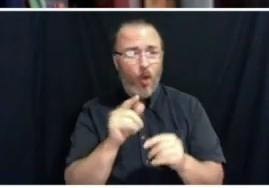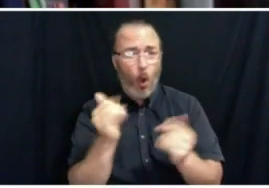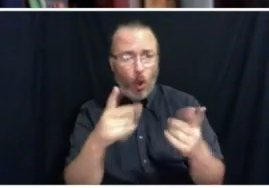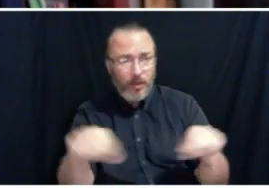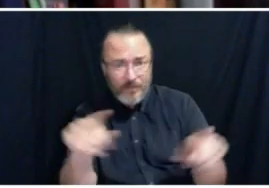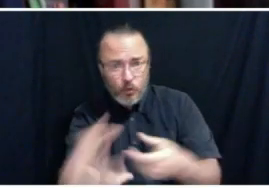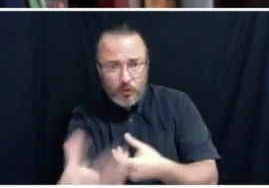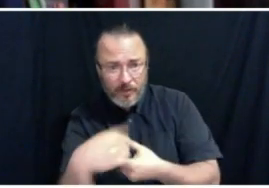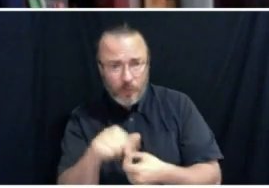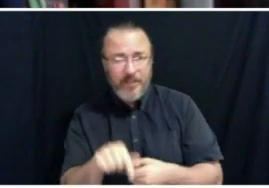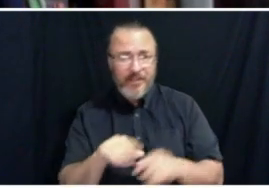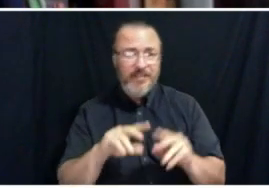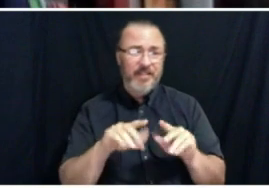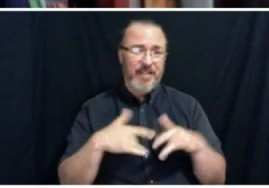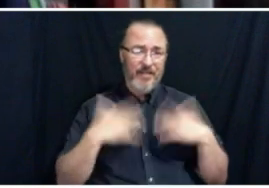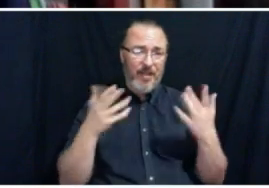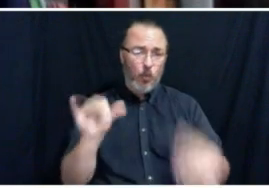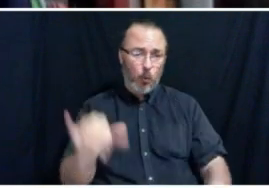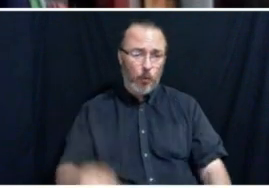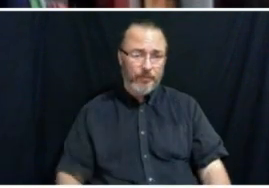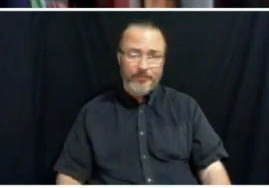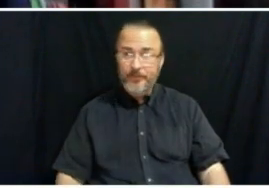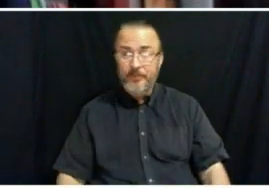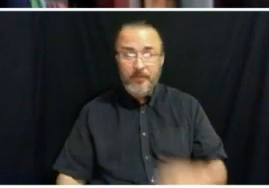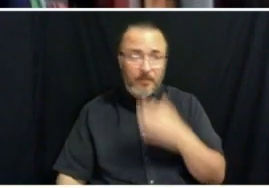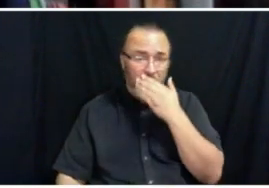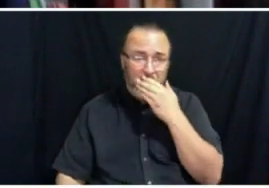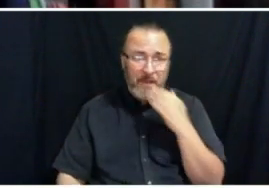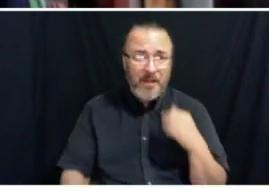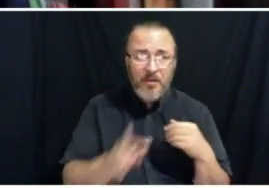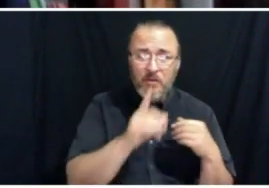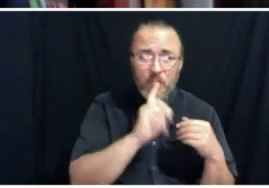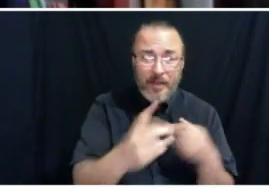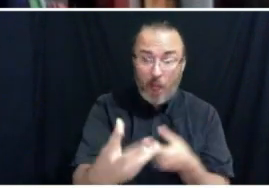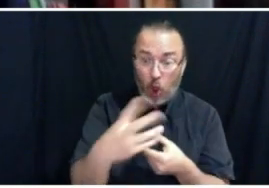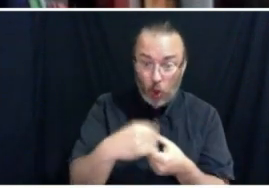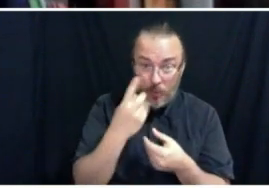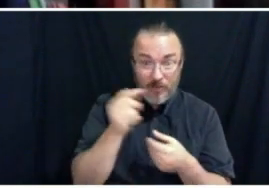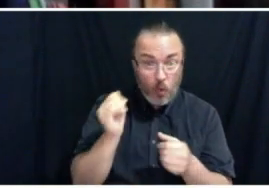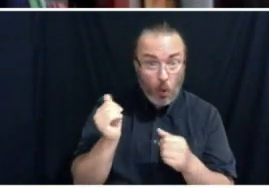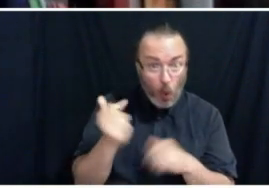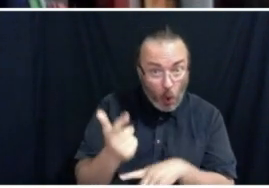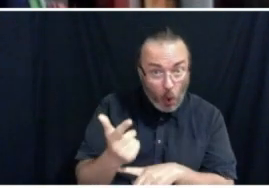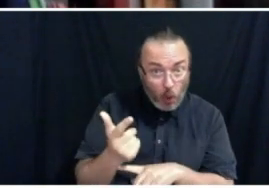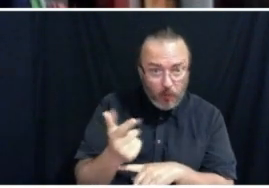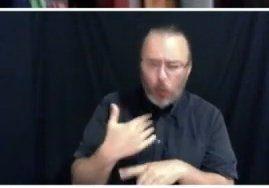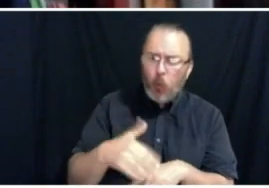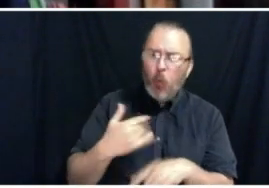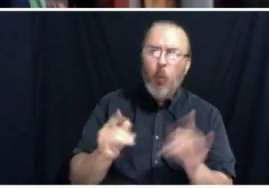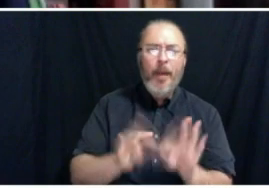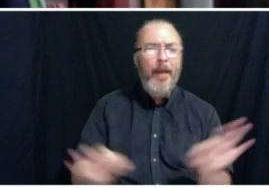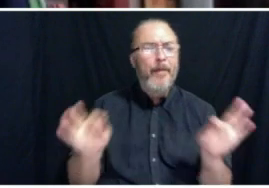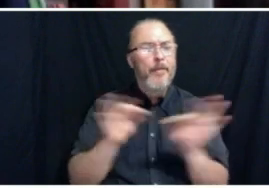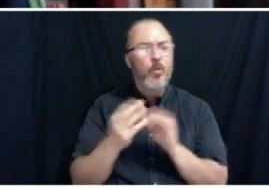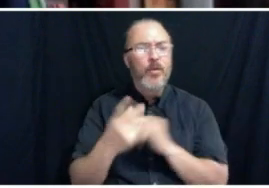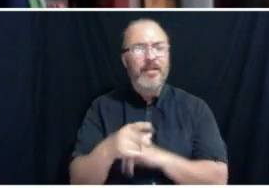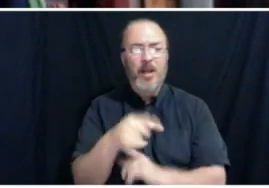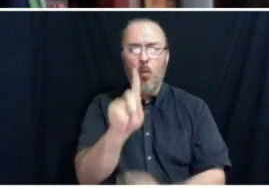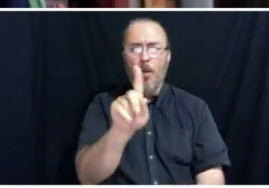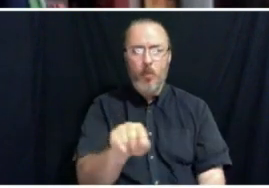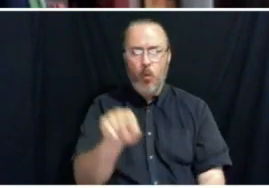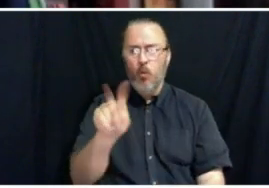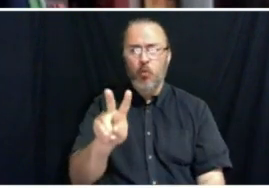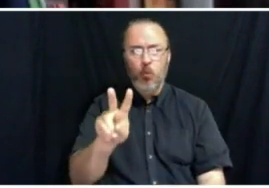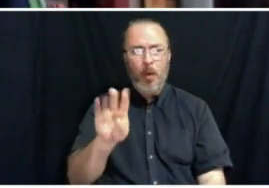event. And never was the theme, inclusion for all, more important. 1.2 billion children out of